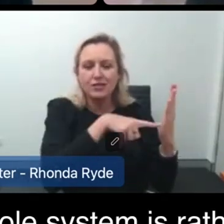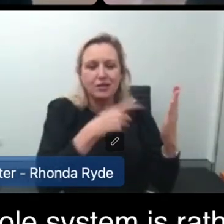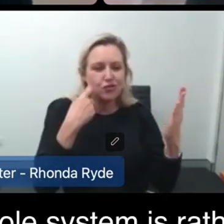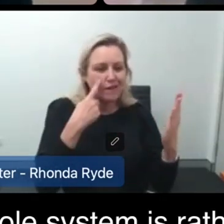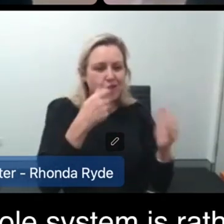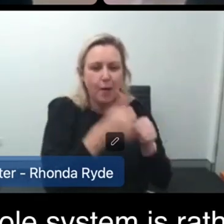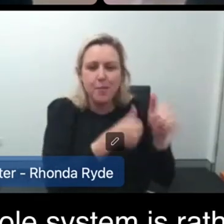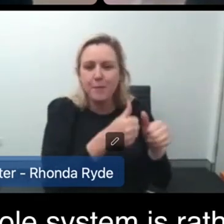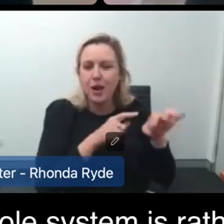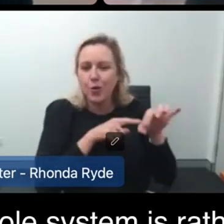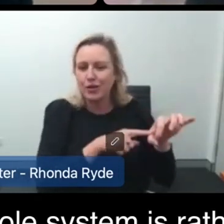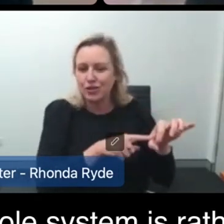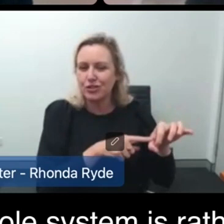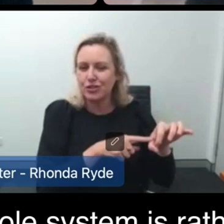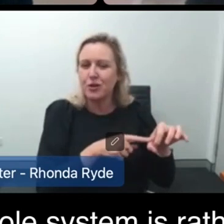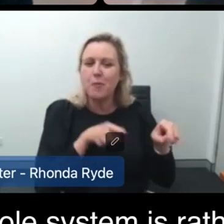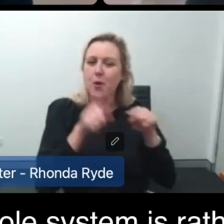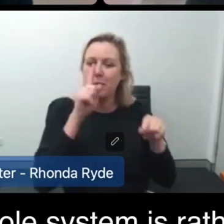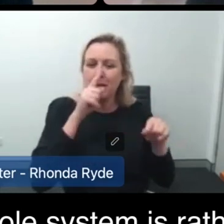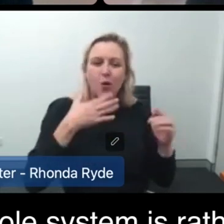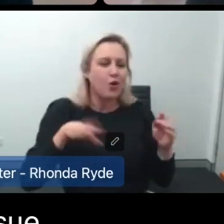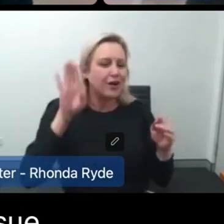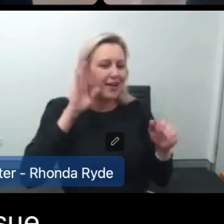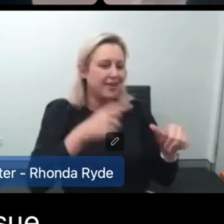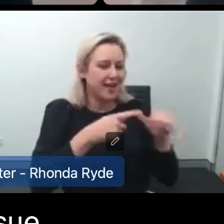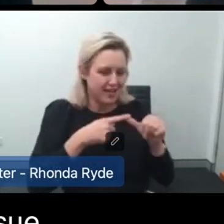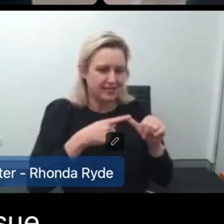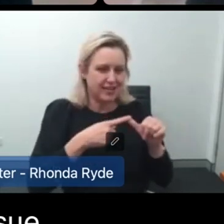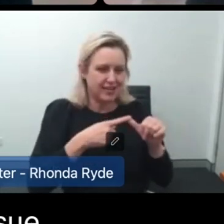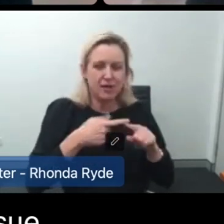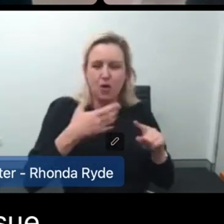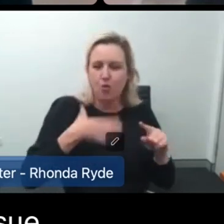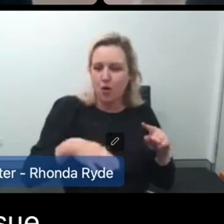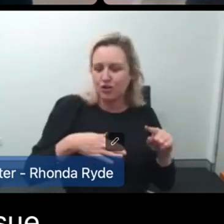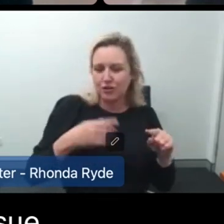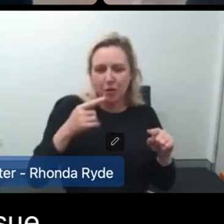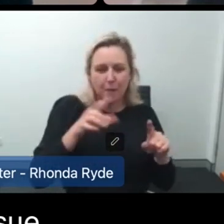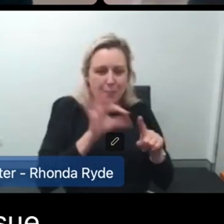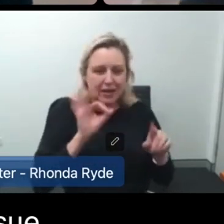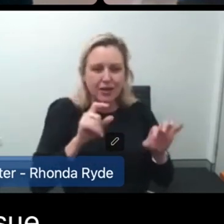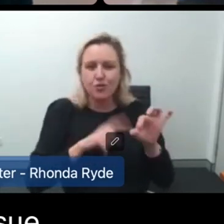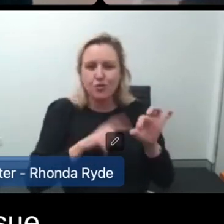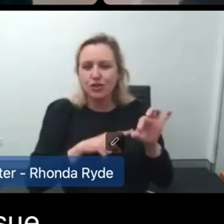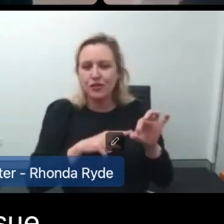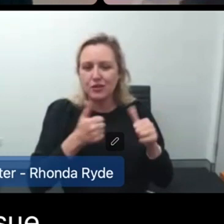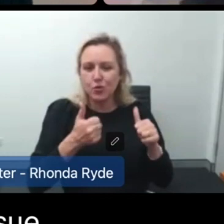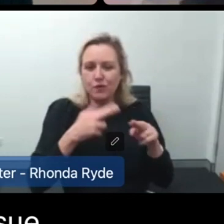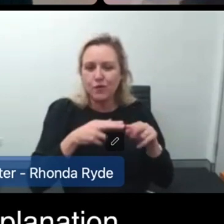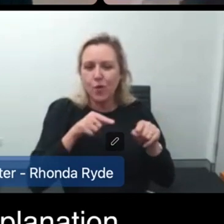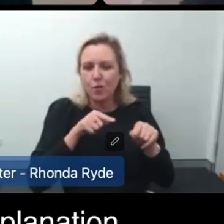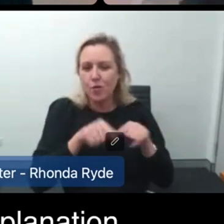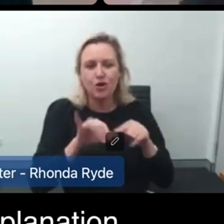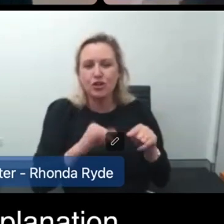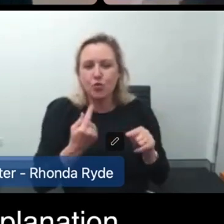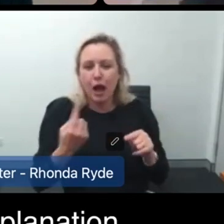overview of what the whole system is, rather than because we rather than just one issue.